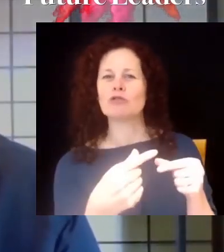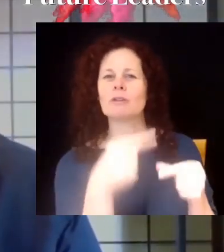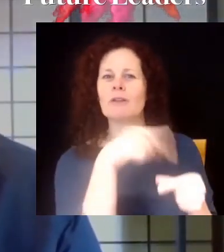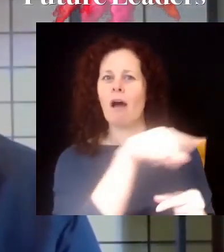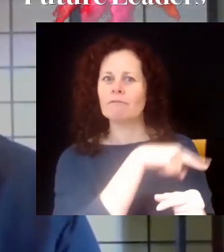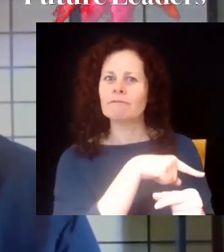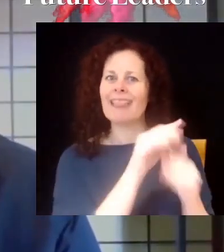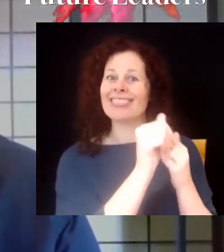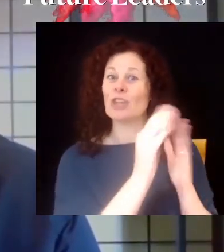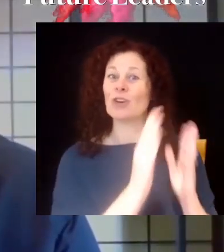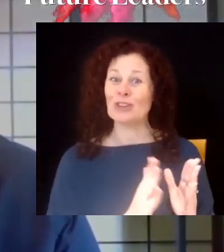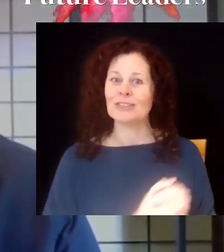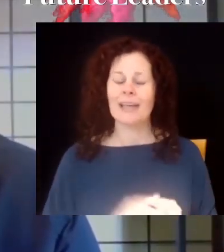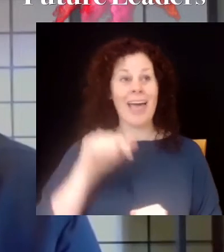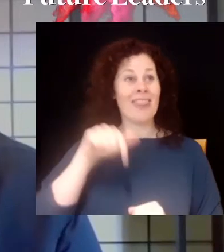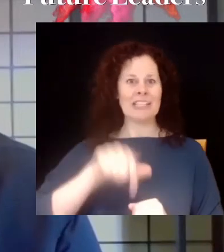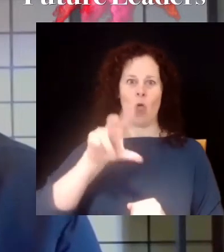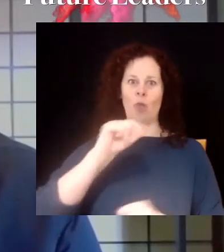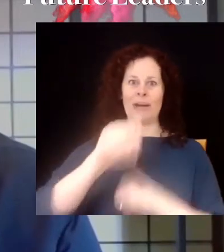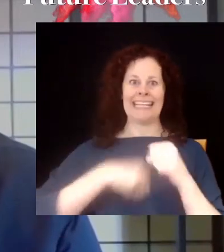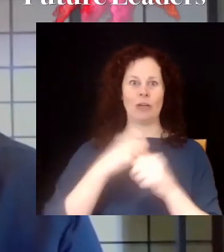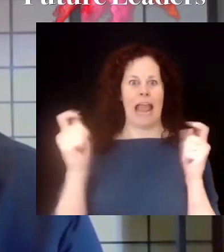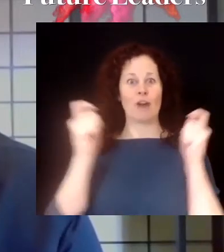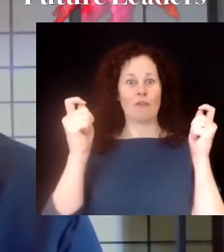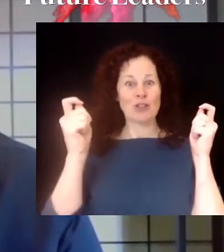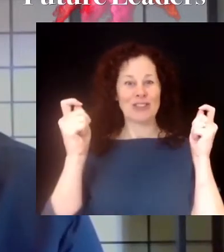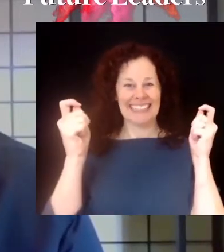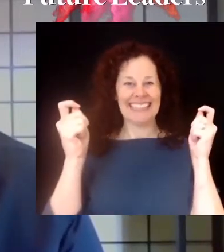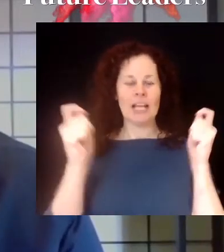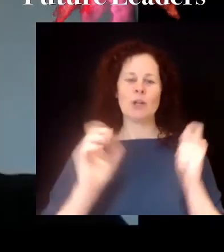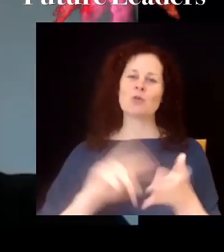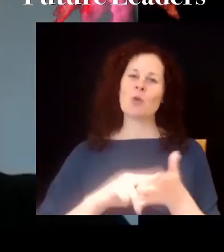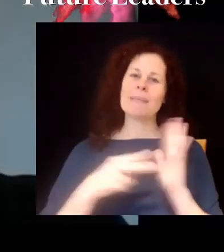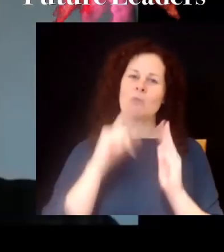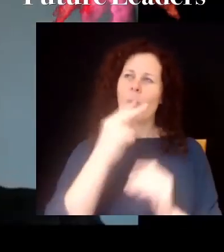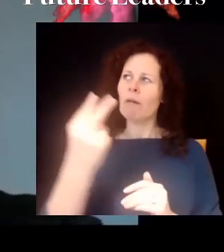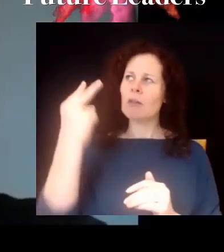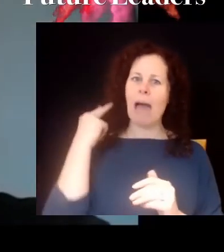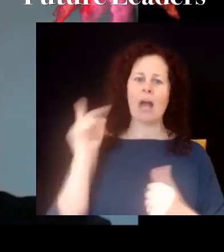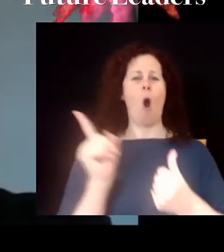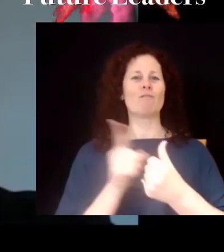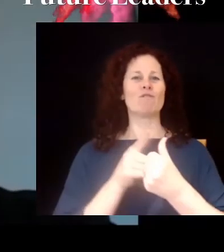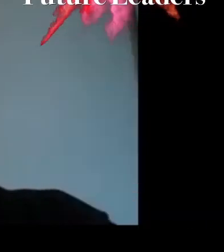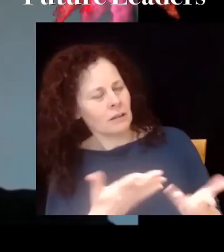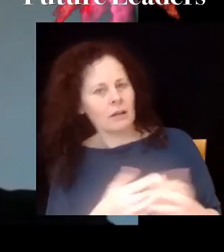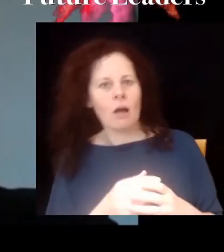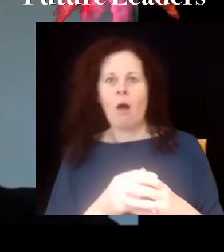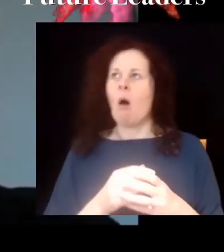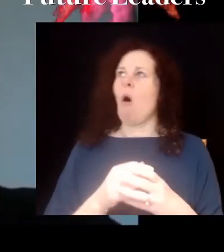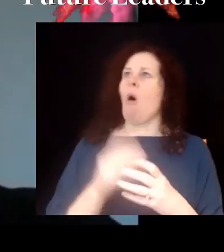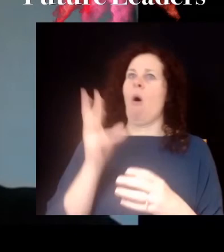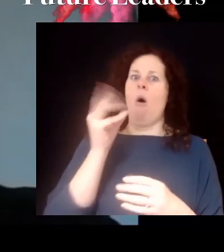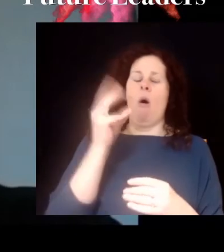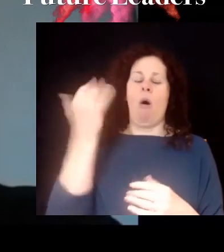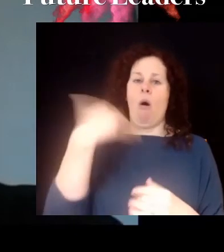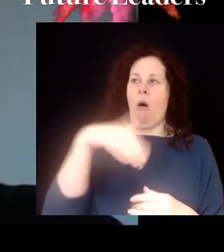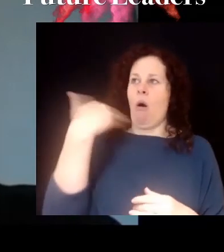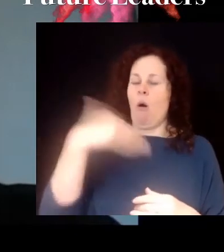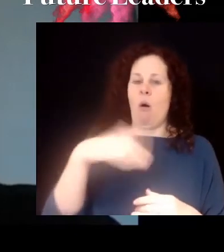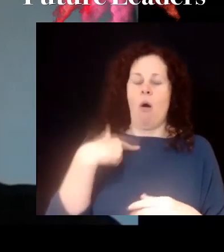that GSBA Scholarship Award? What were you excited about? Oh, it was unbelievable to